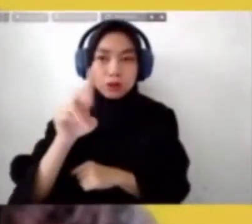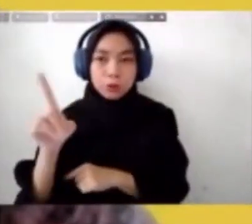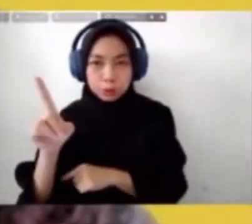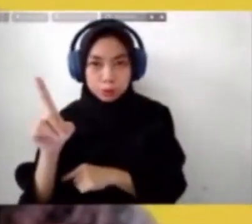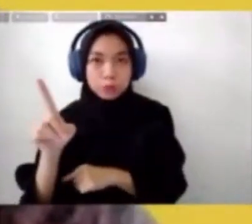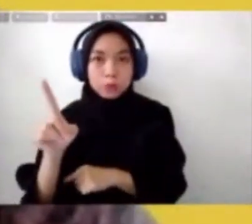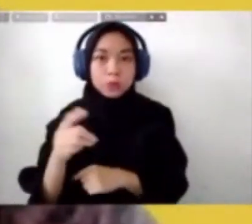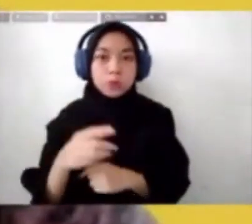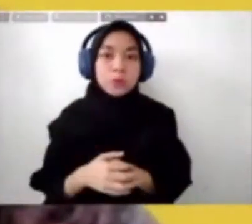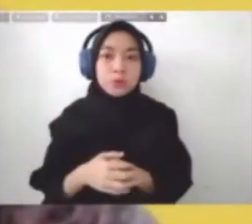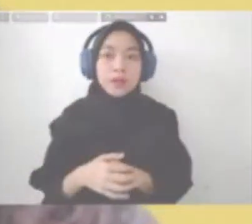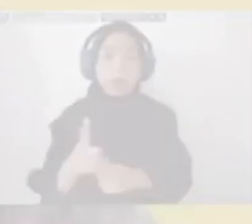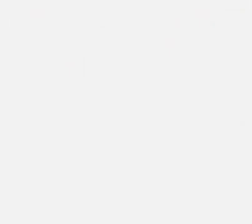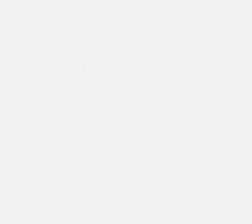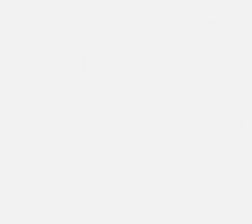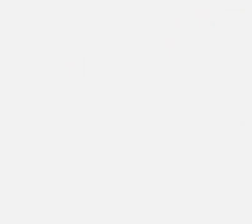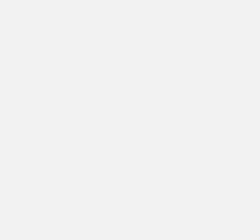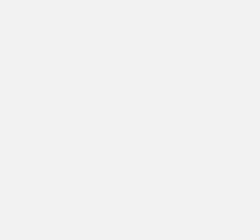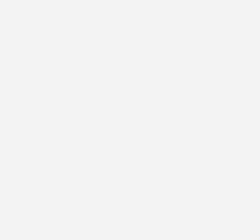video. Please.